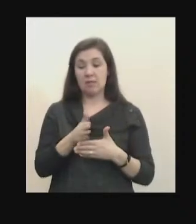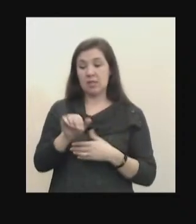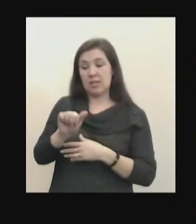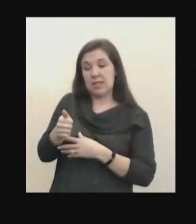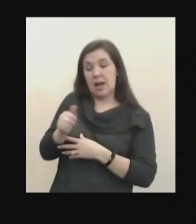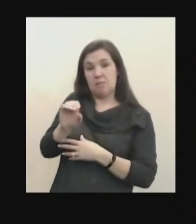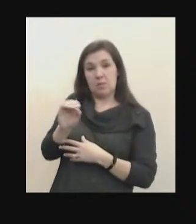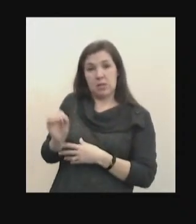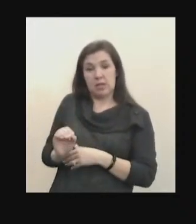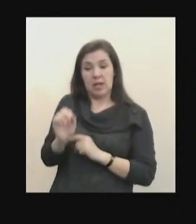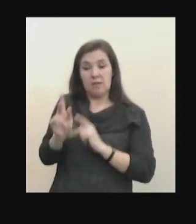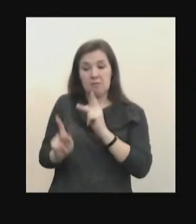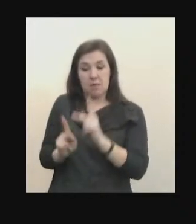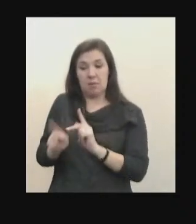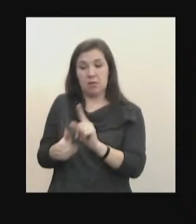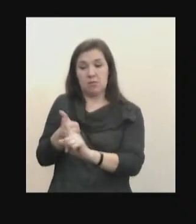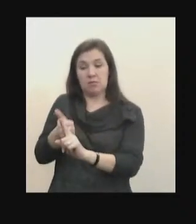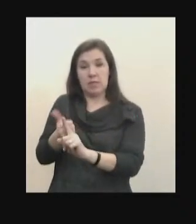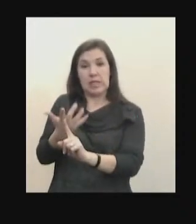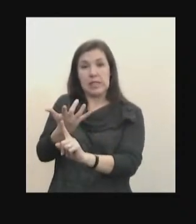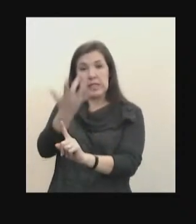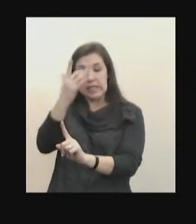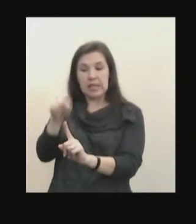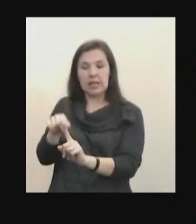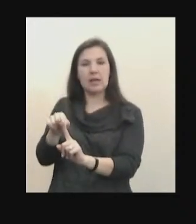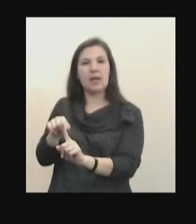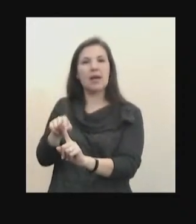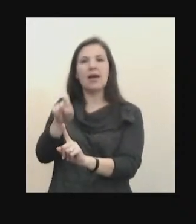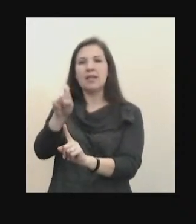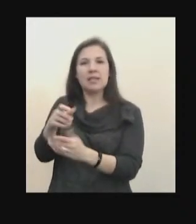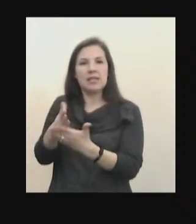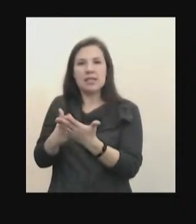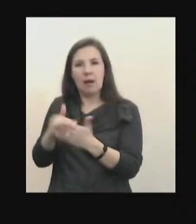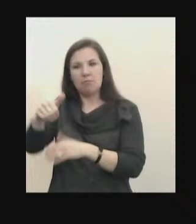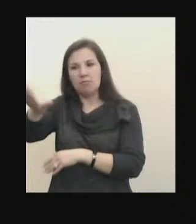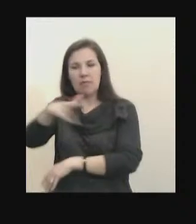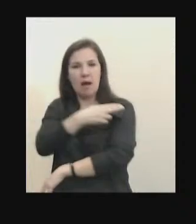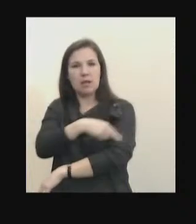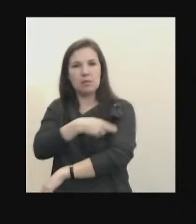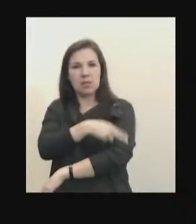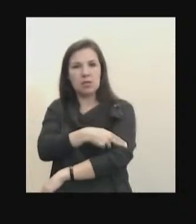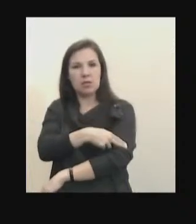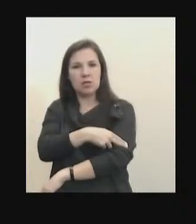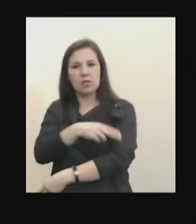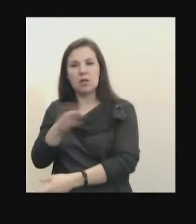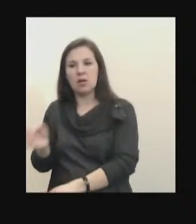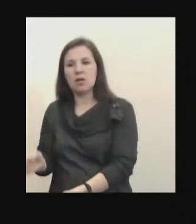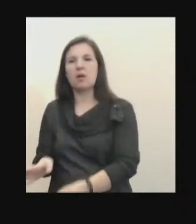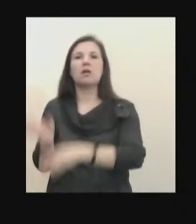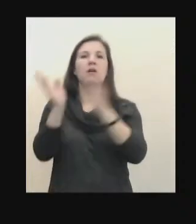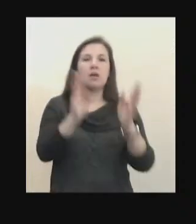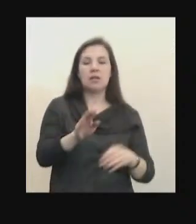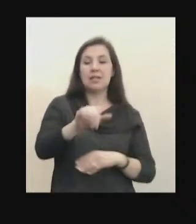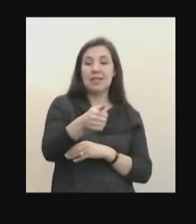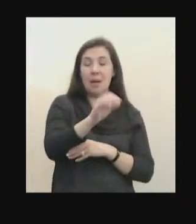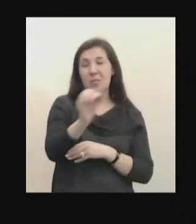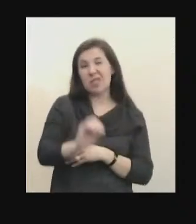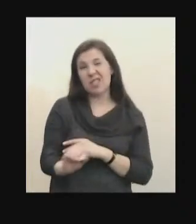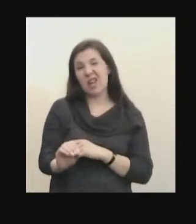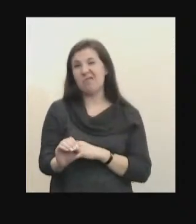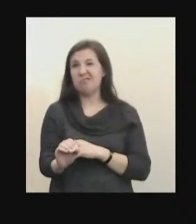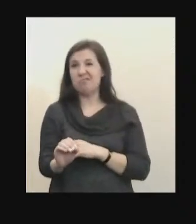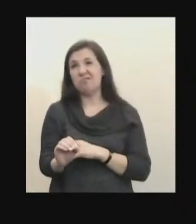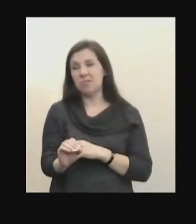who get sick need some sort of hospitalization. And then 10% of those people, or about 1% of